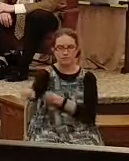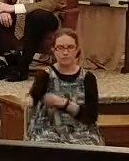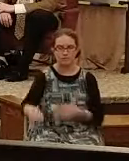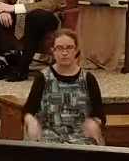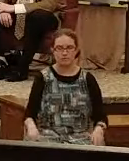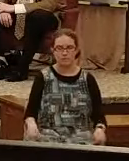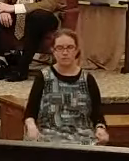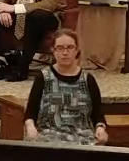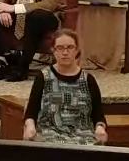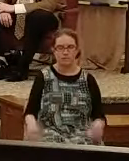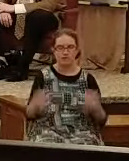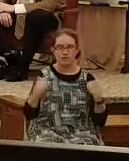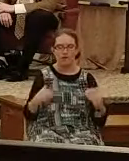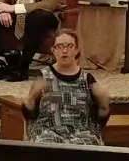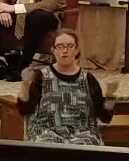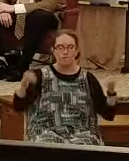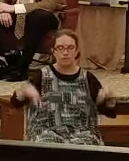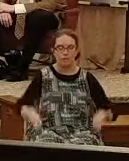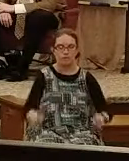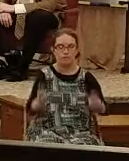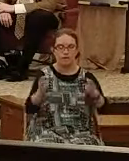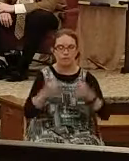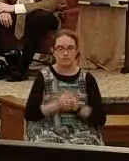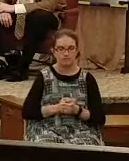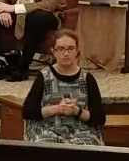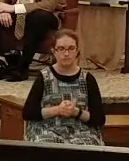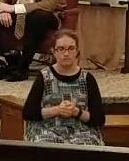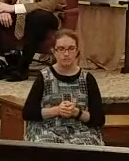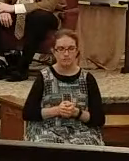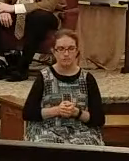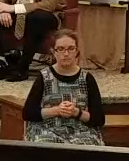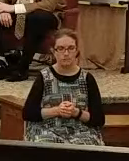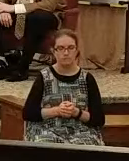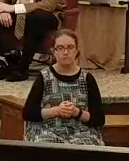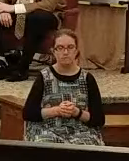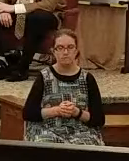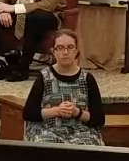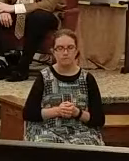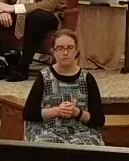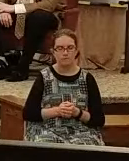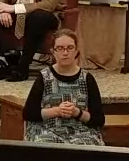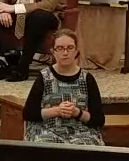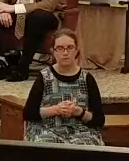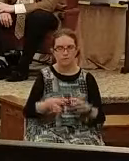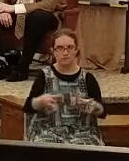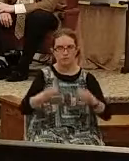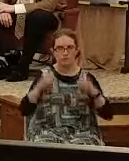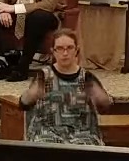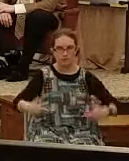And had his way with her, and then snuffed her life out.